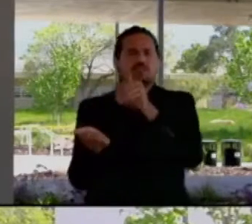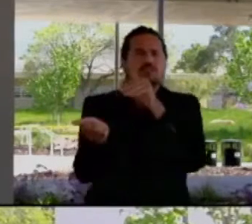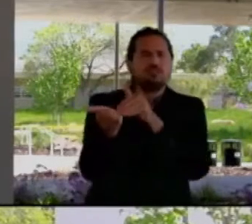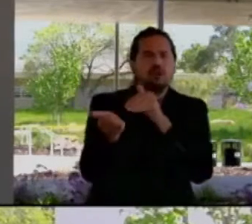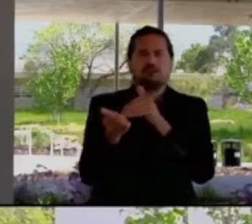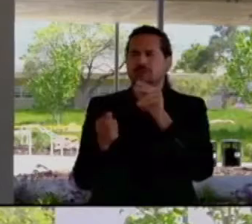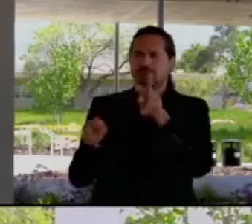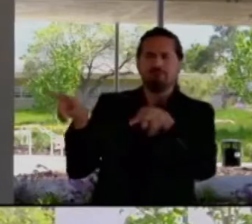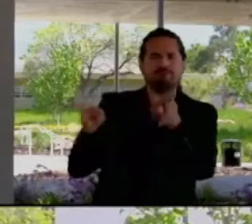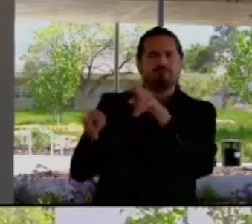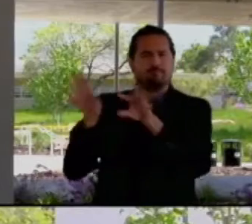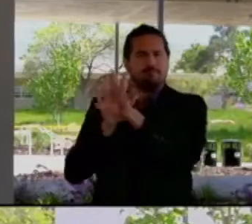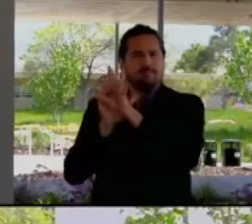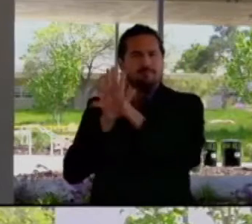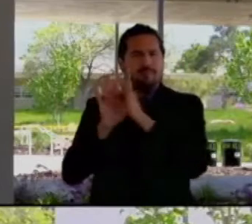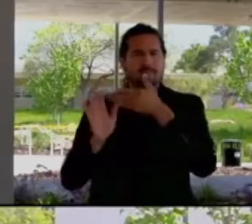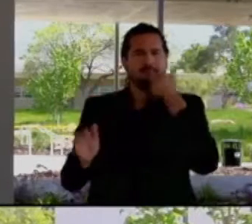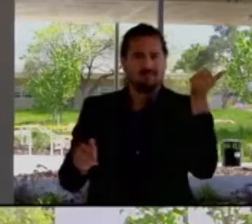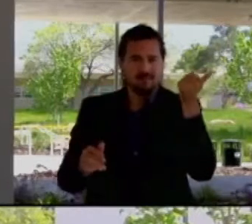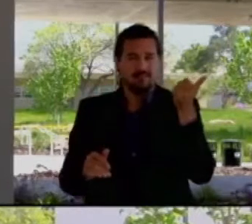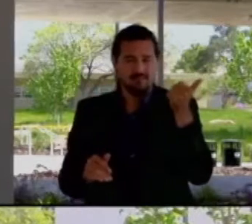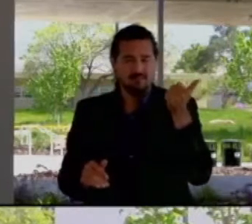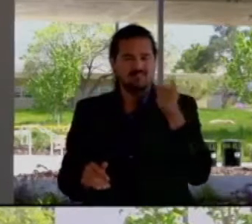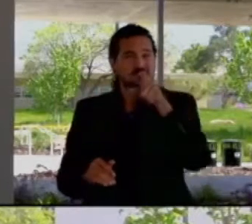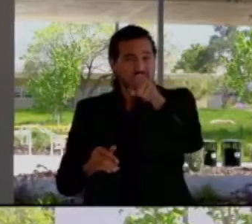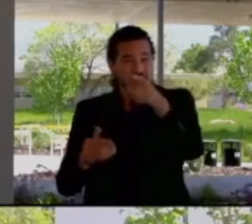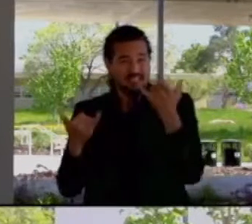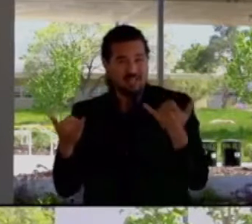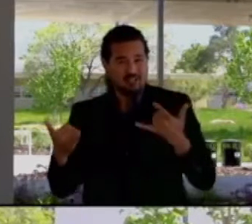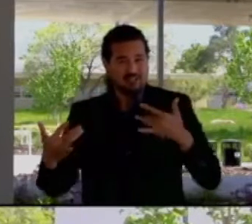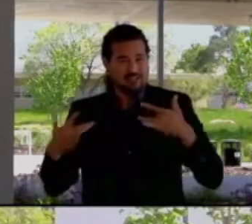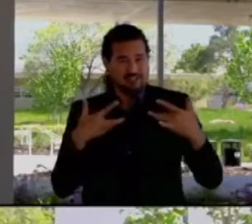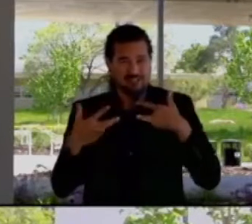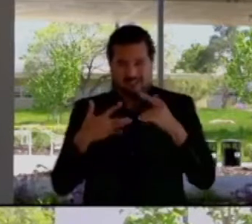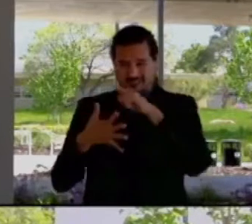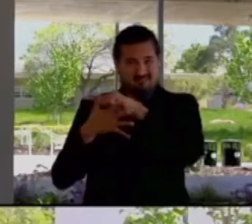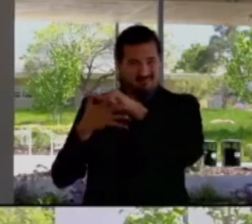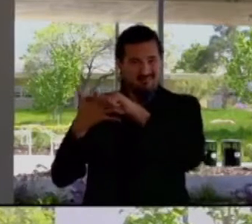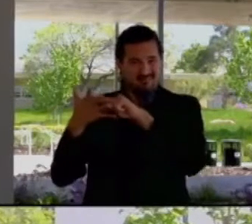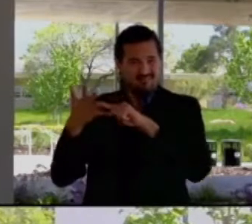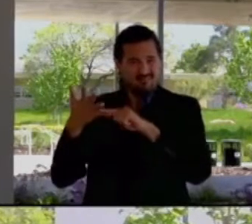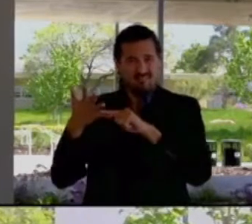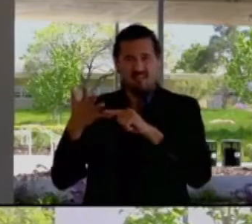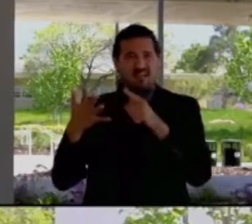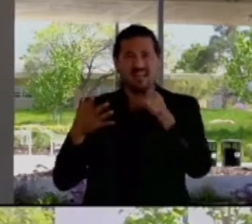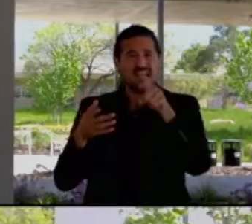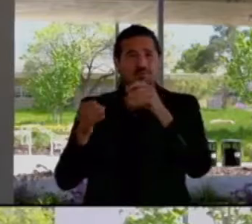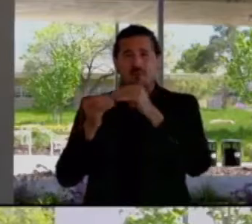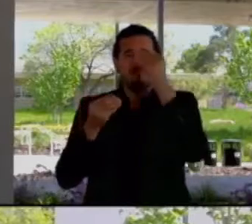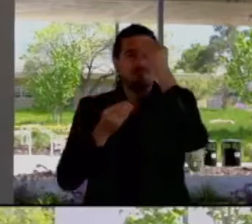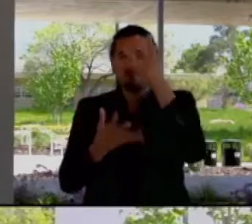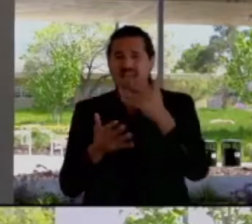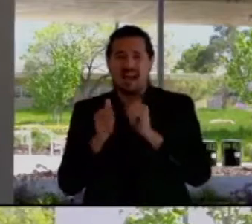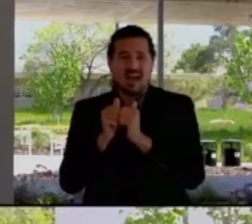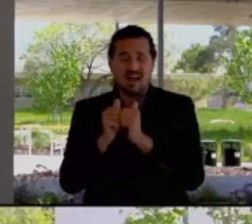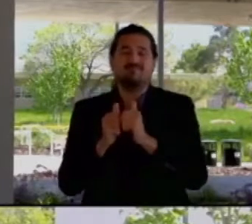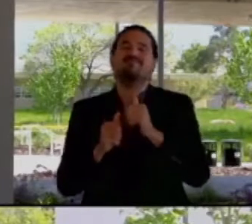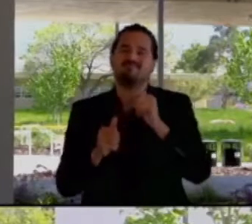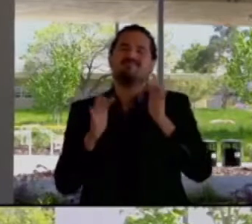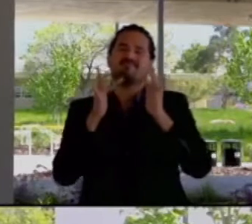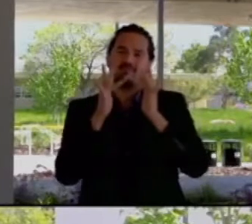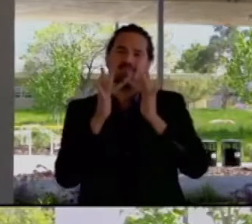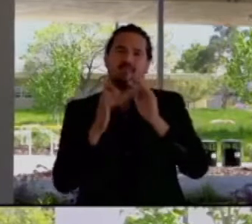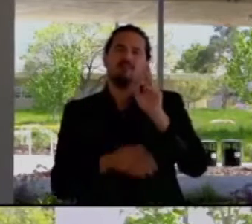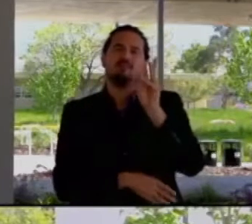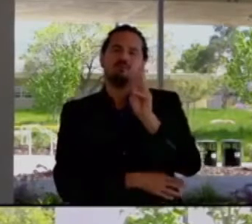I think the bigger risk is not having our kids vaccinated. I think the risks of the long-term impacts of COVID, and some of it that